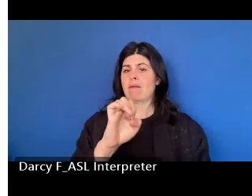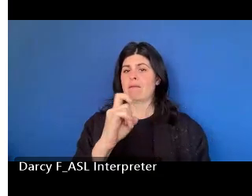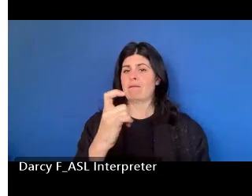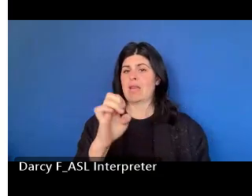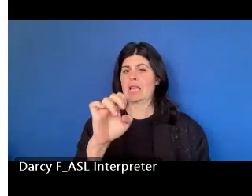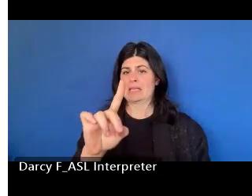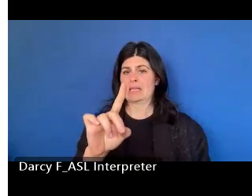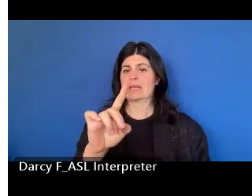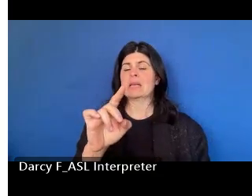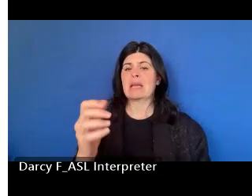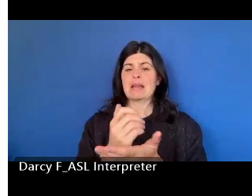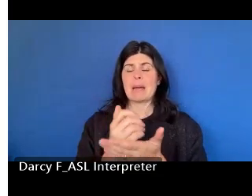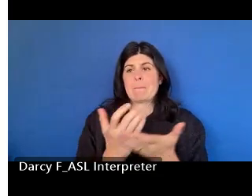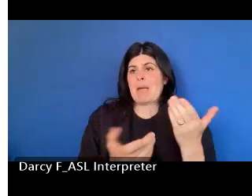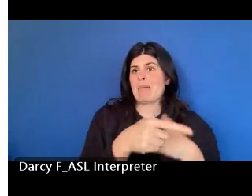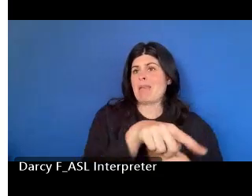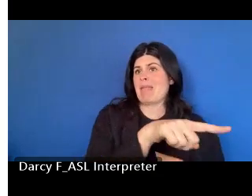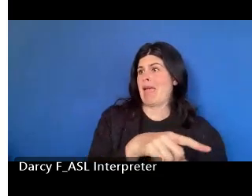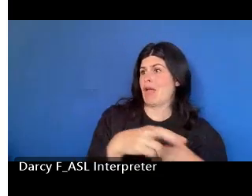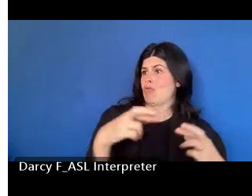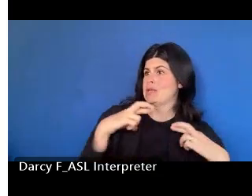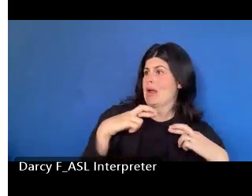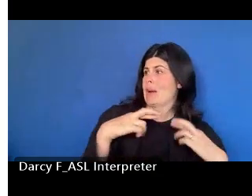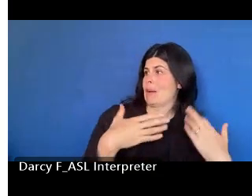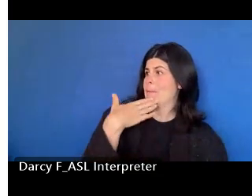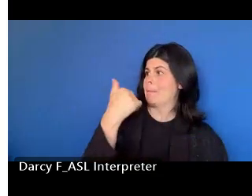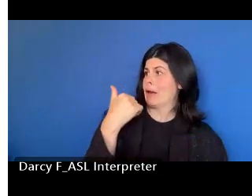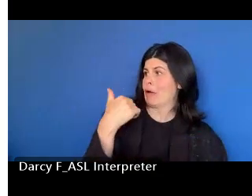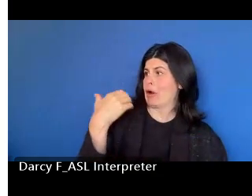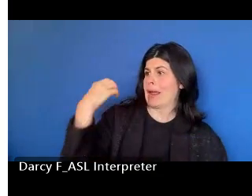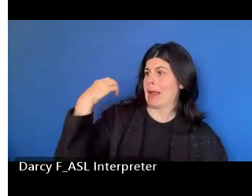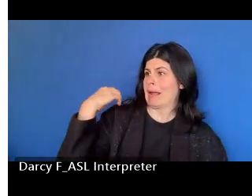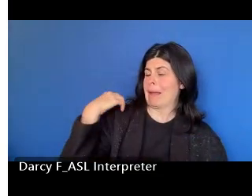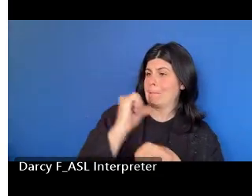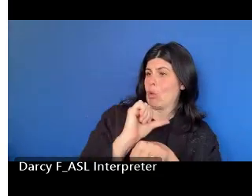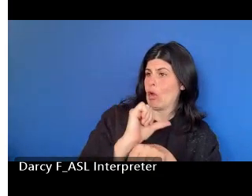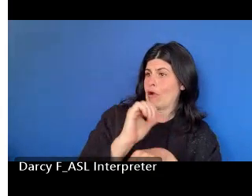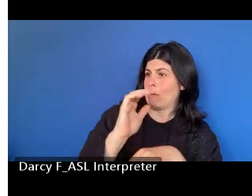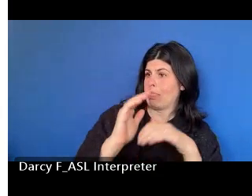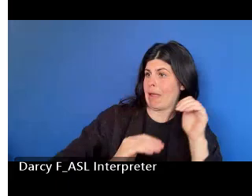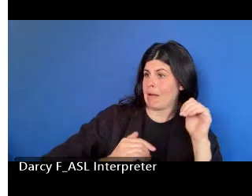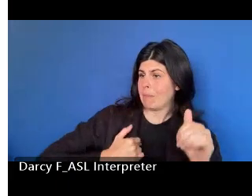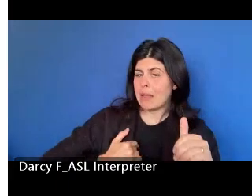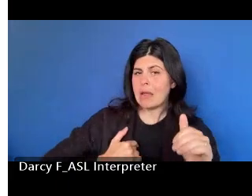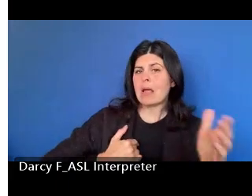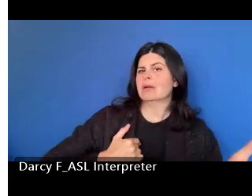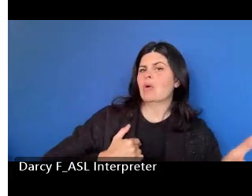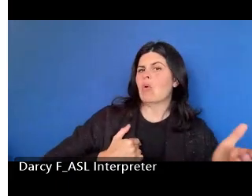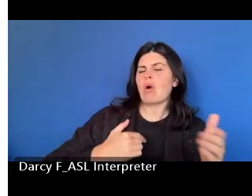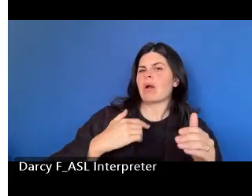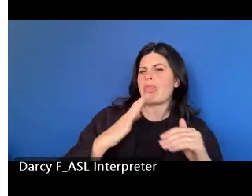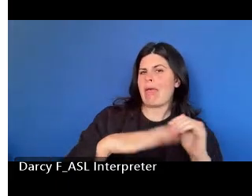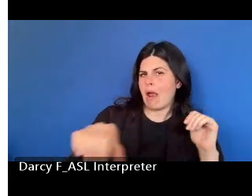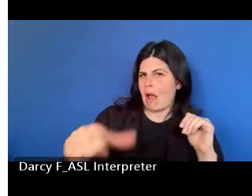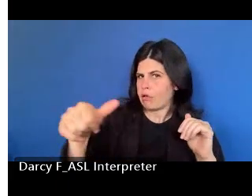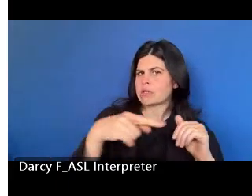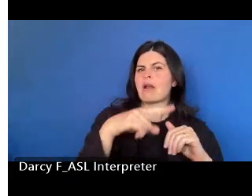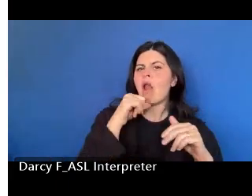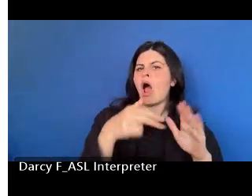retired maybe from, better employers, they don't fall into the low income